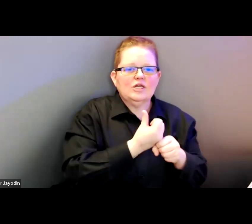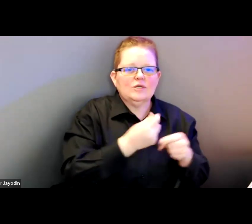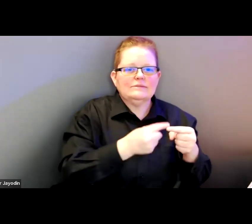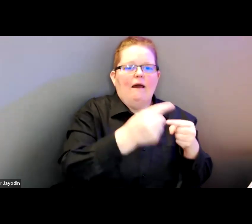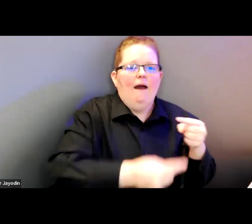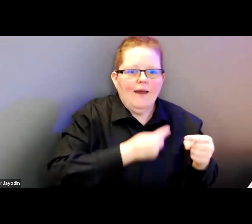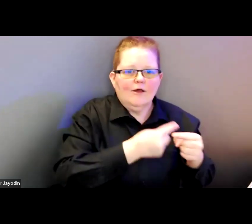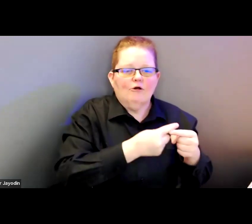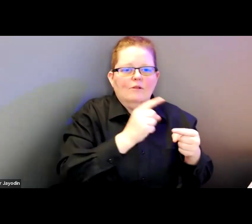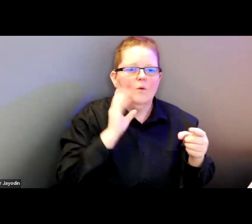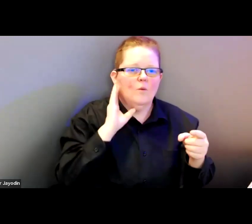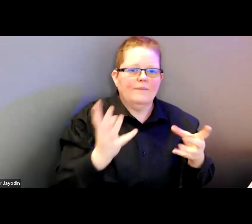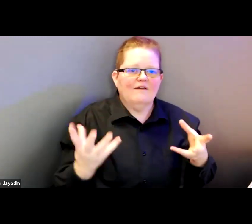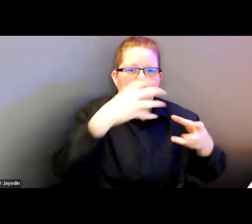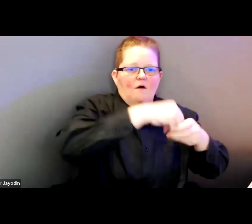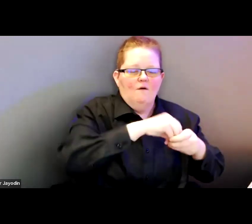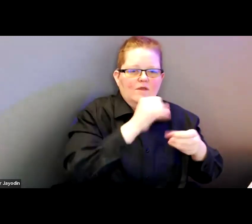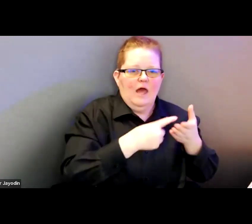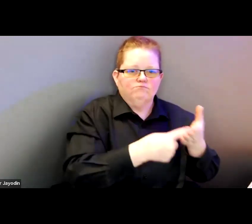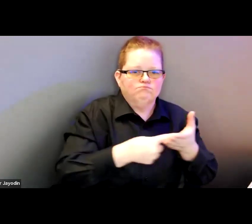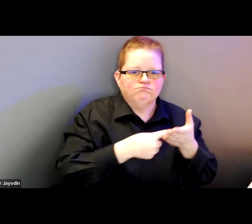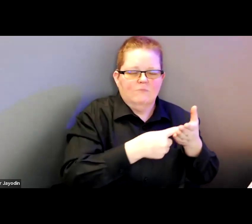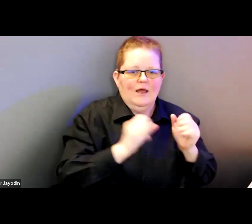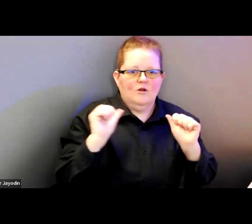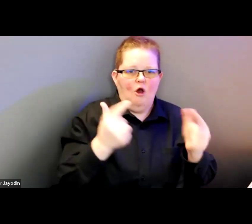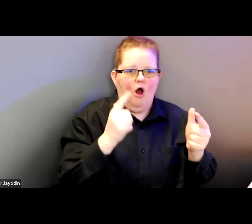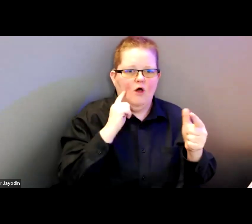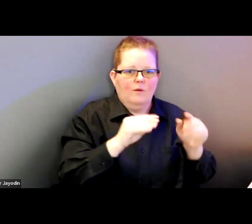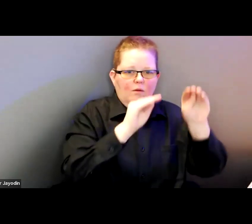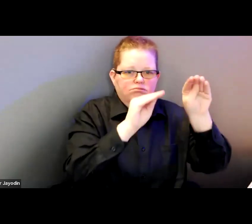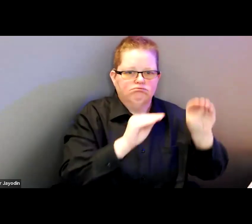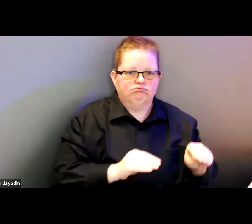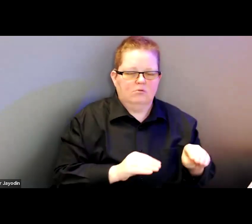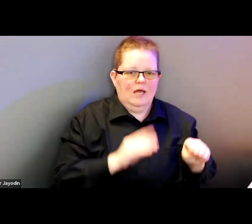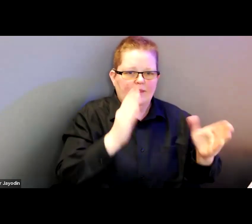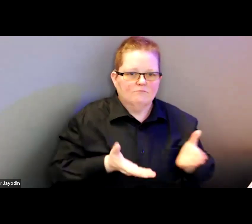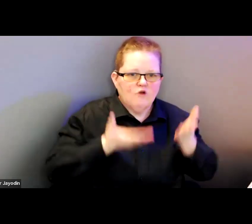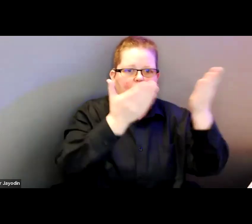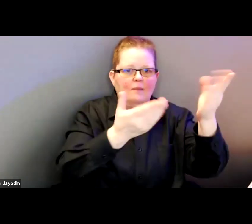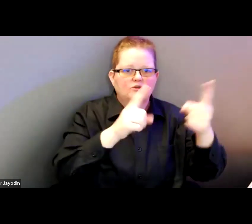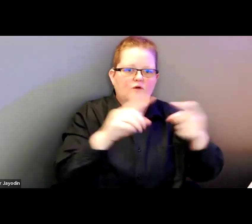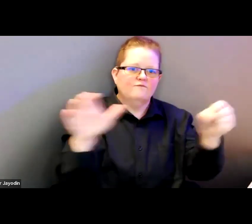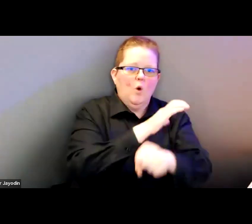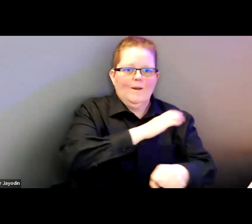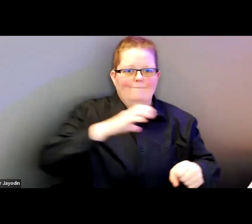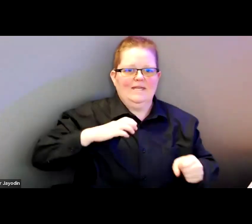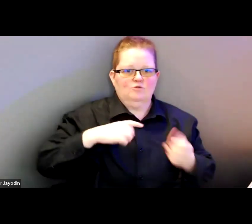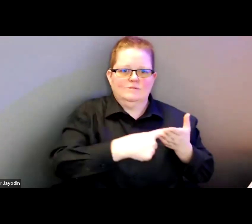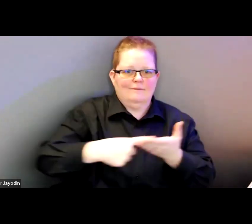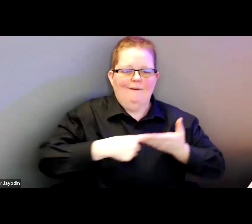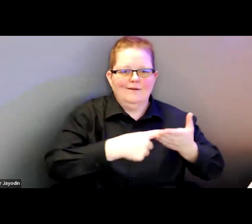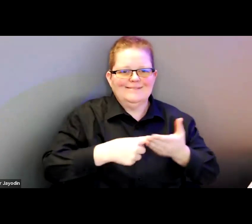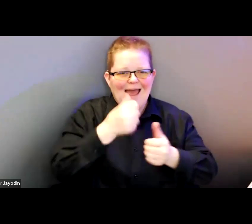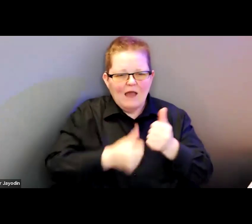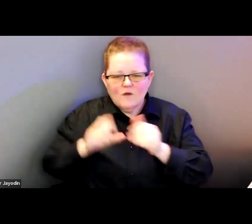2 to 3 year cycle. And all of this gets synthesized at the full committee level. So like everybody's kind of focused on their particular